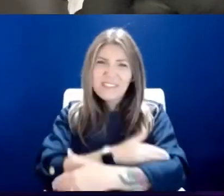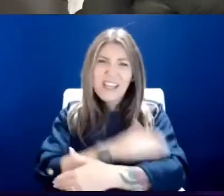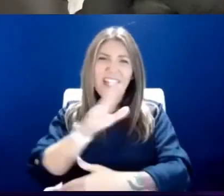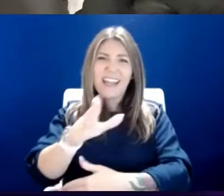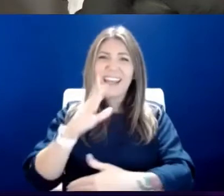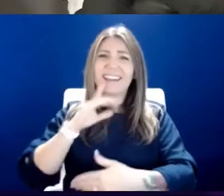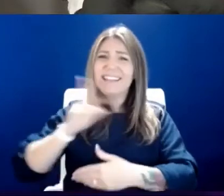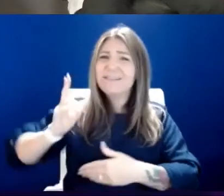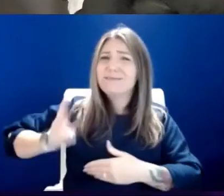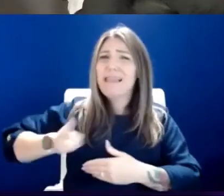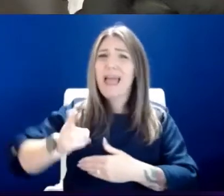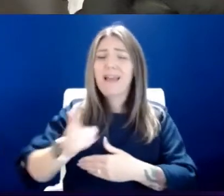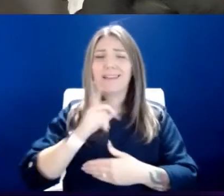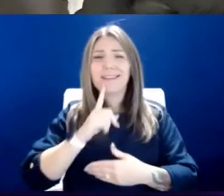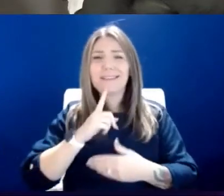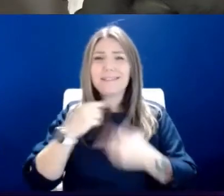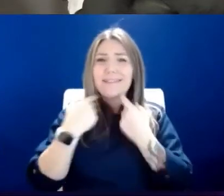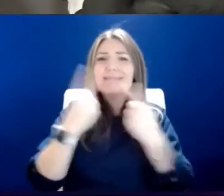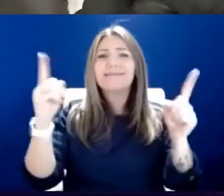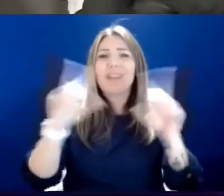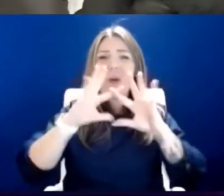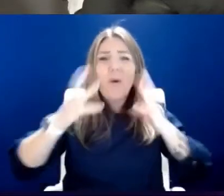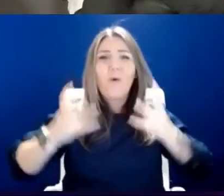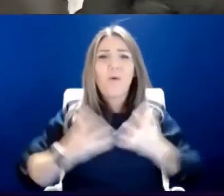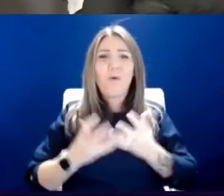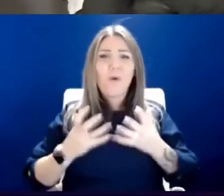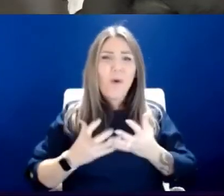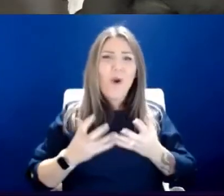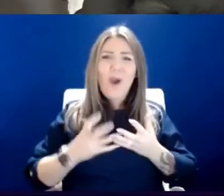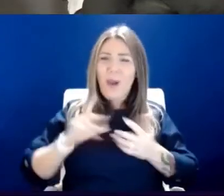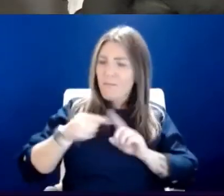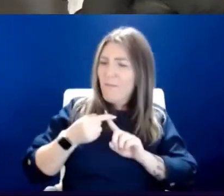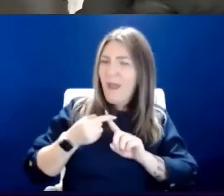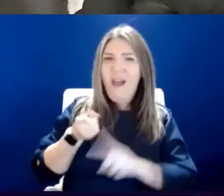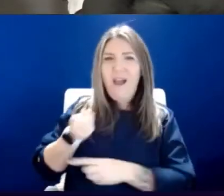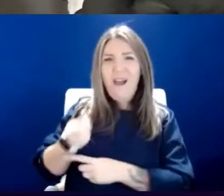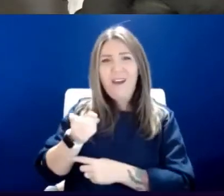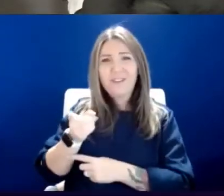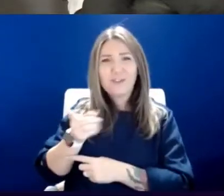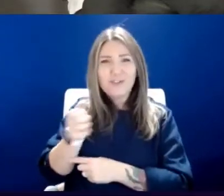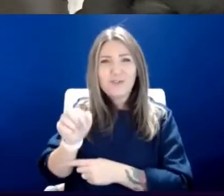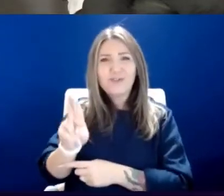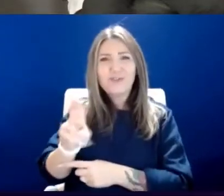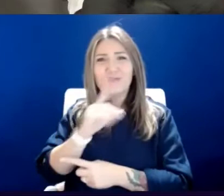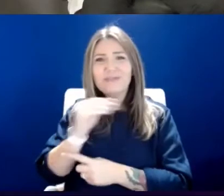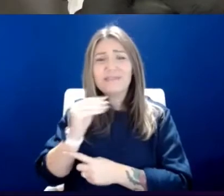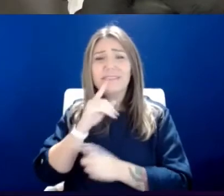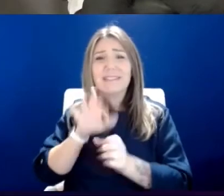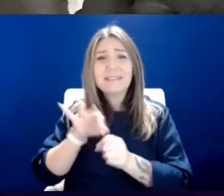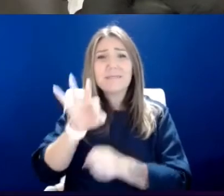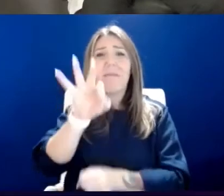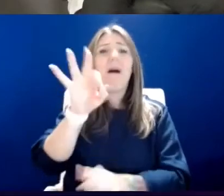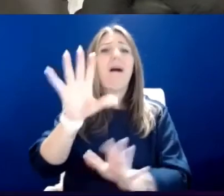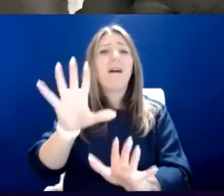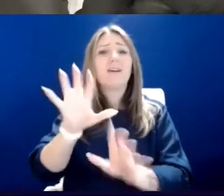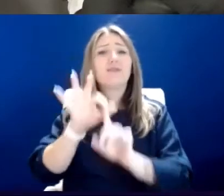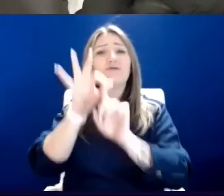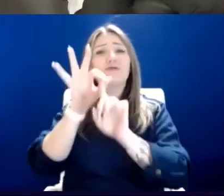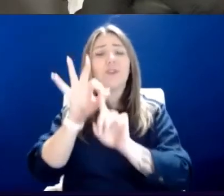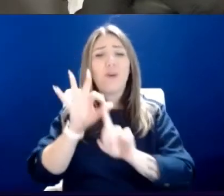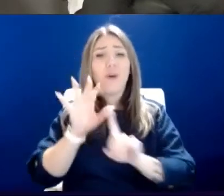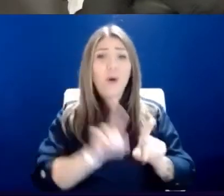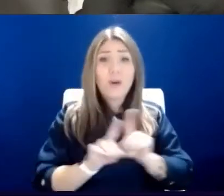Jr. and just what a special soul he was. We have also heard from Dr. Gupta, who said that through it